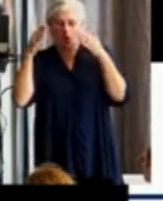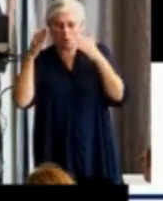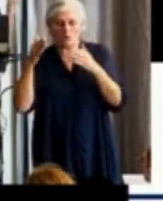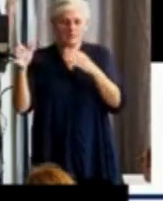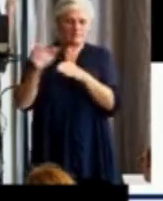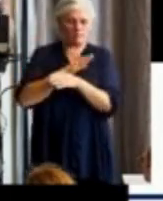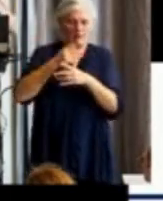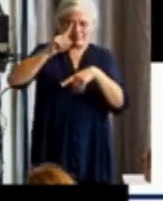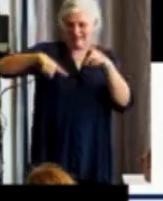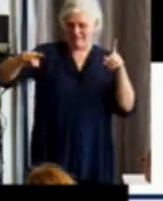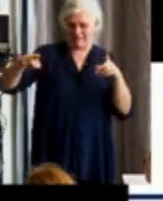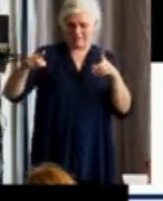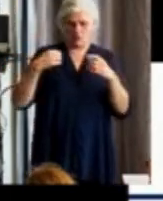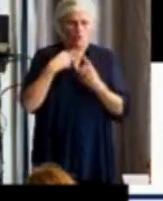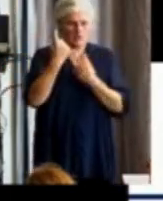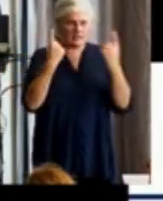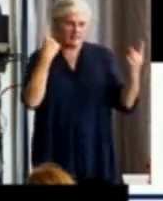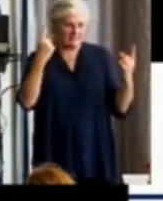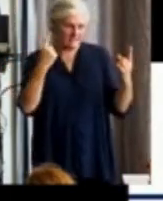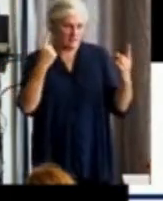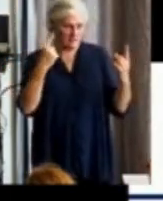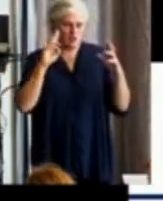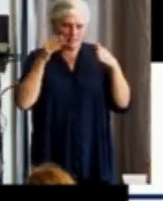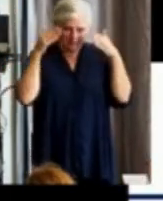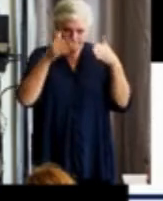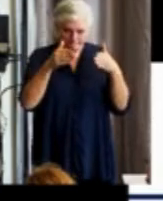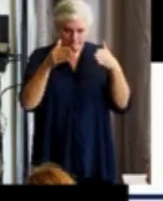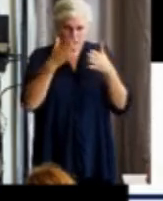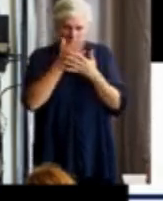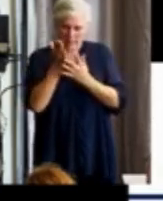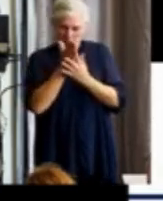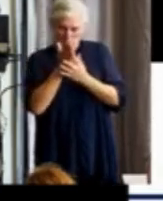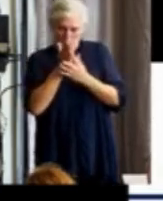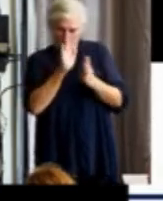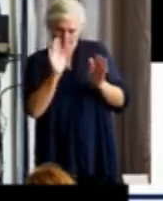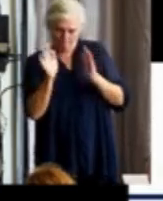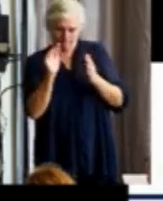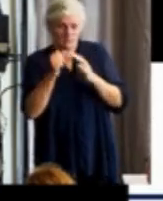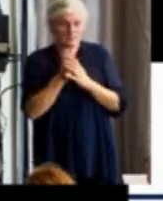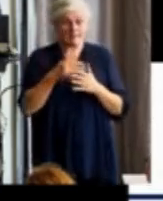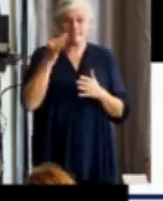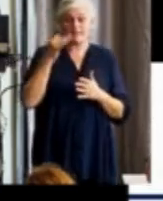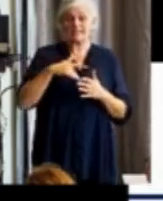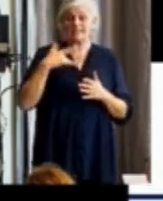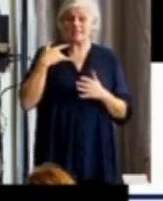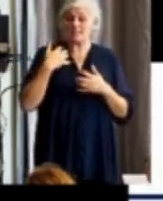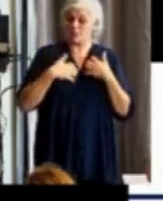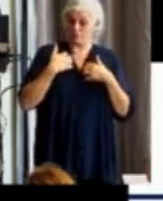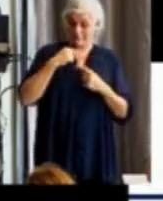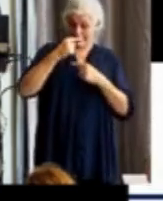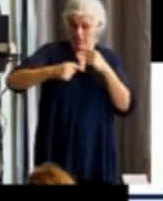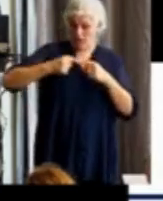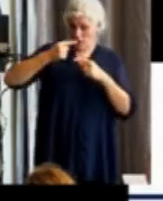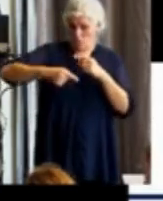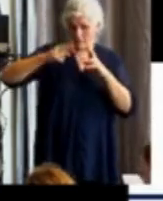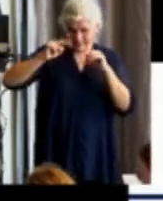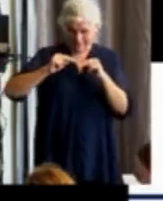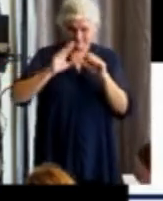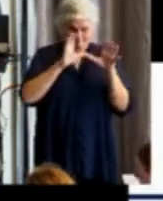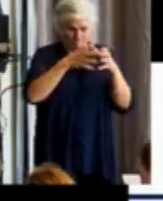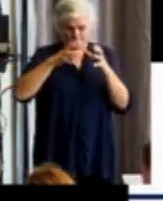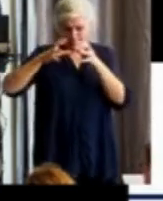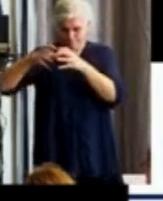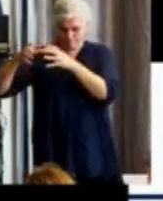total diversity or individual species. We can look somewhere in between. We found this interesting signal where we can class